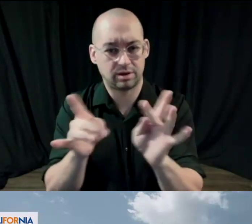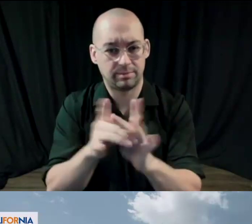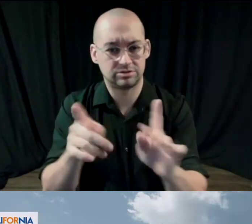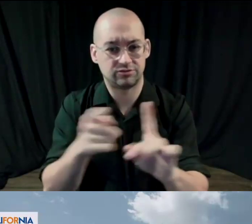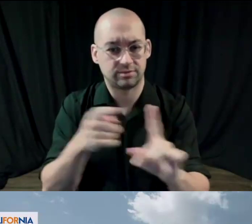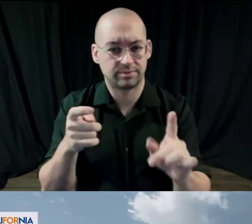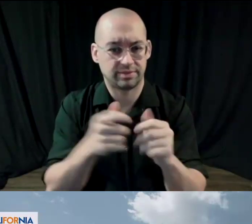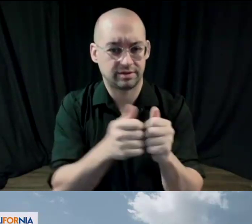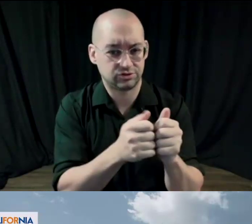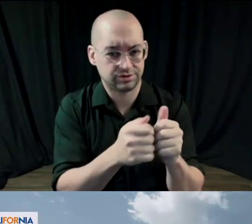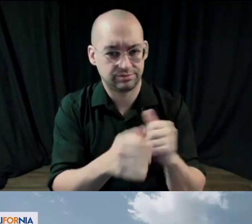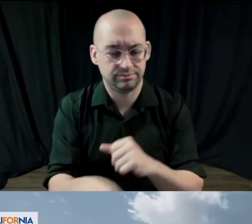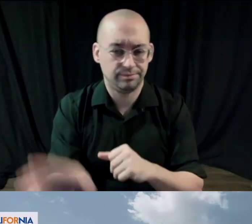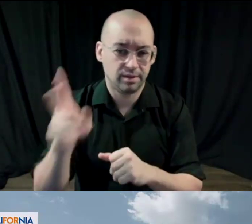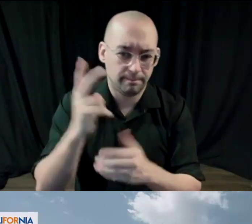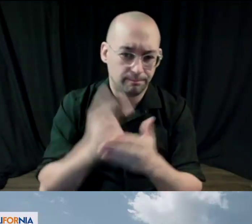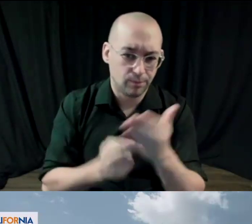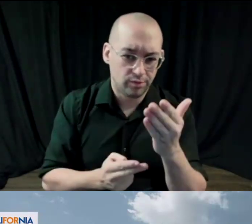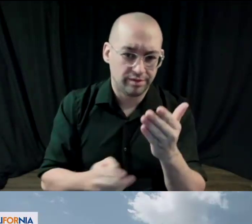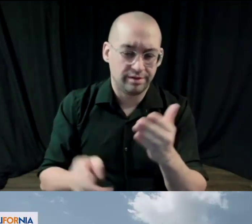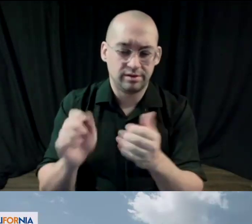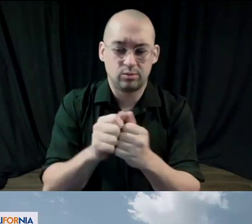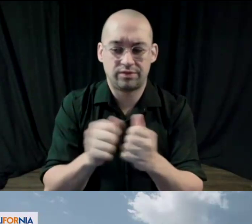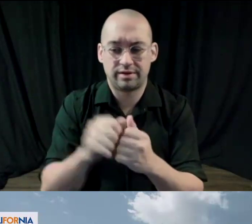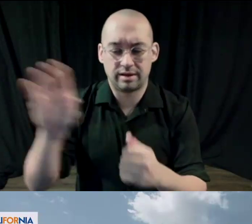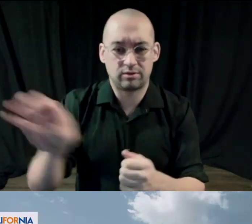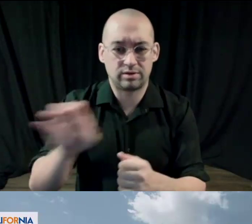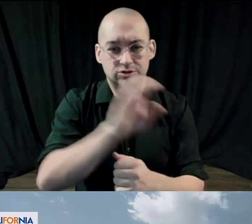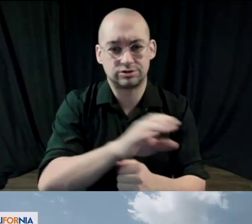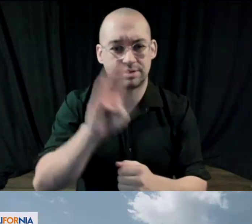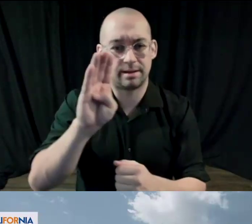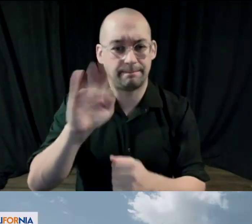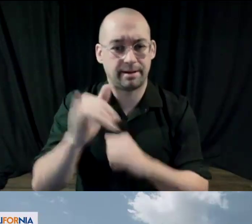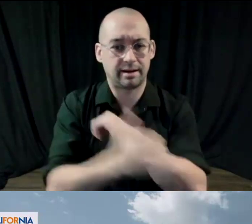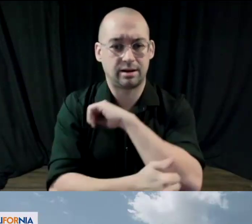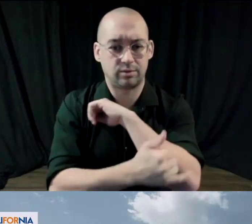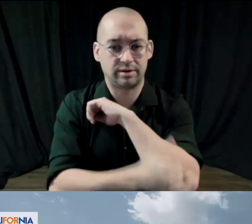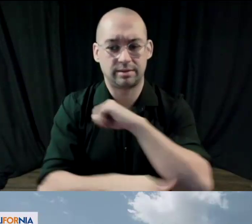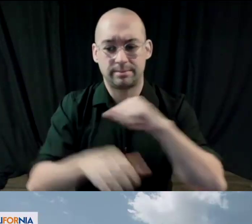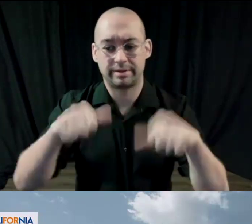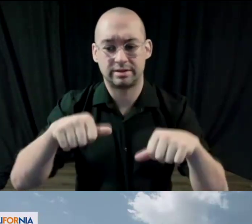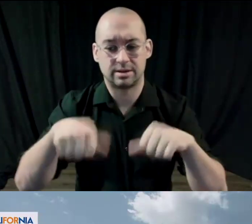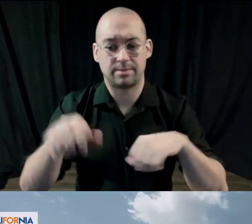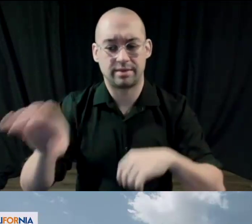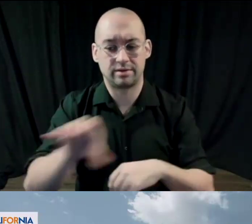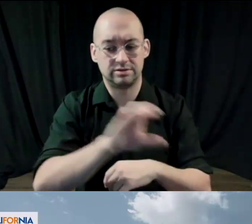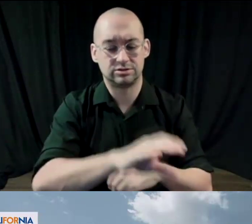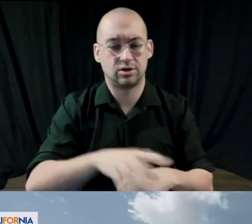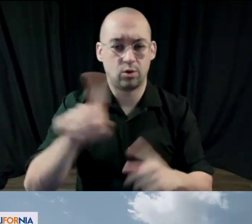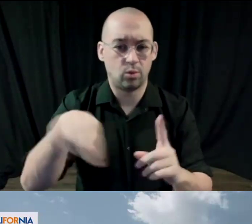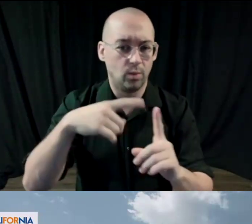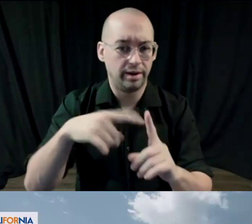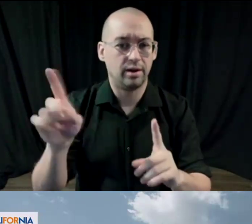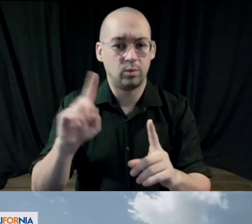chat, and they both have to do with allocations by county. Potential allocations, when or where can we see the